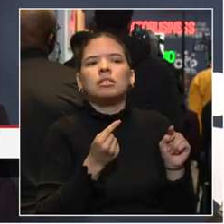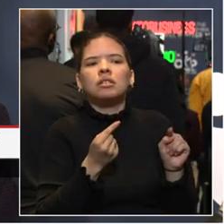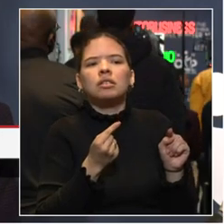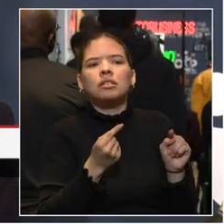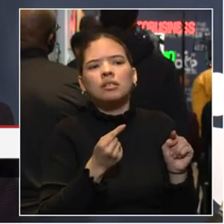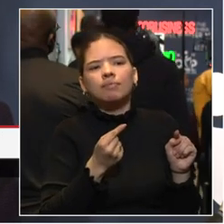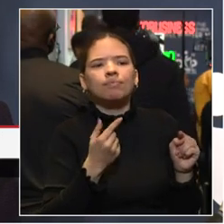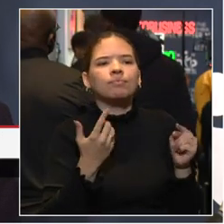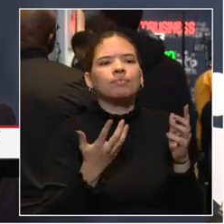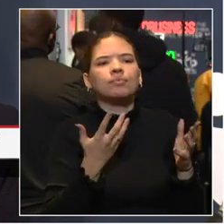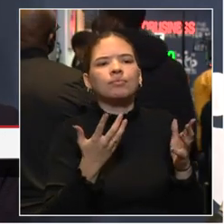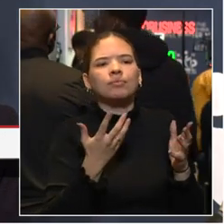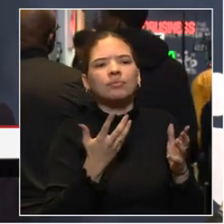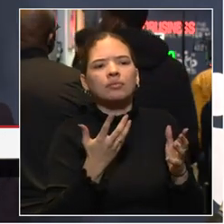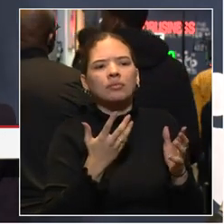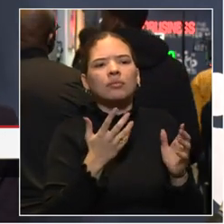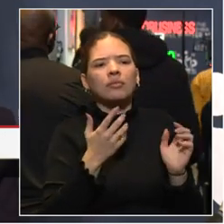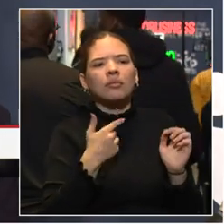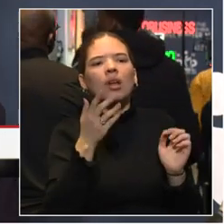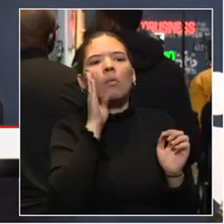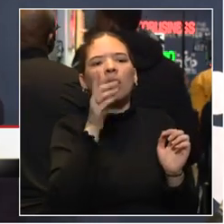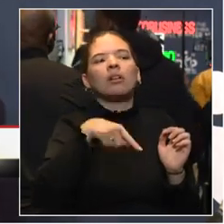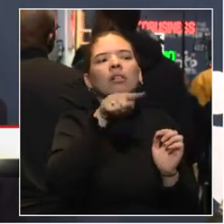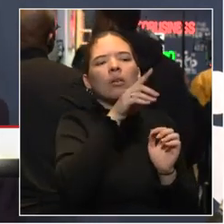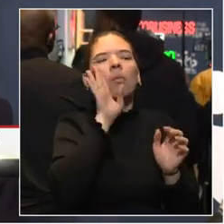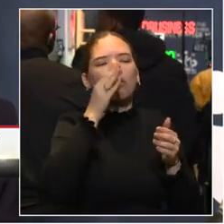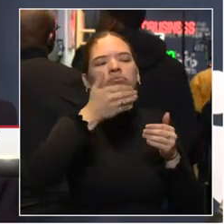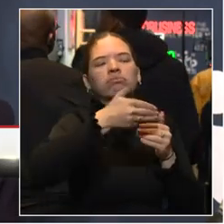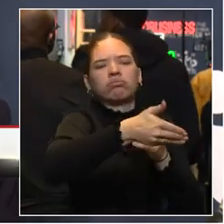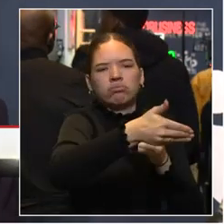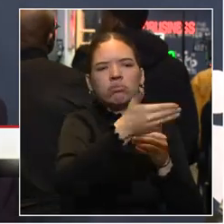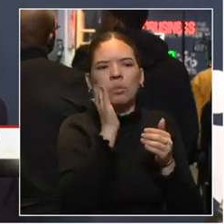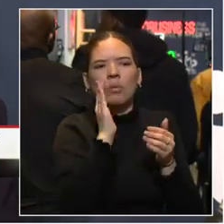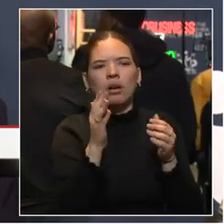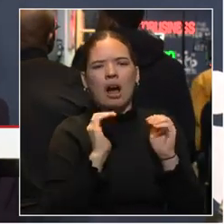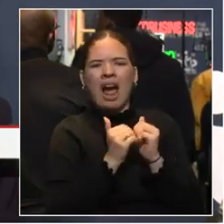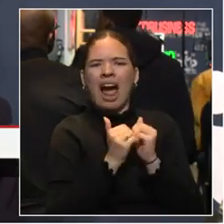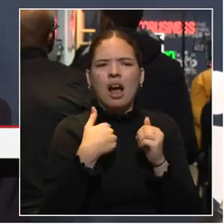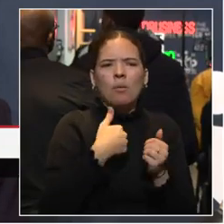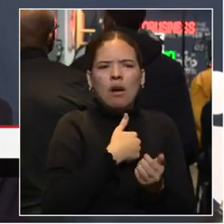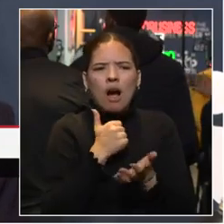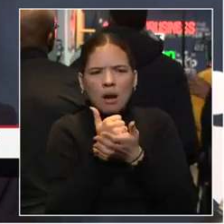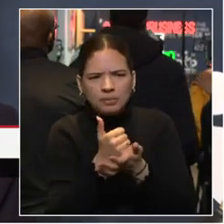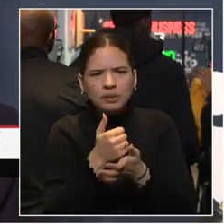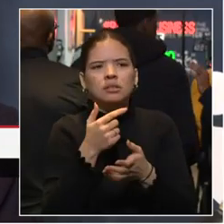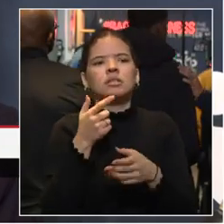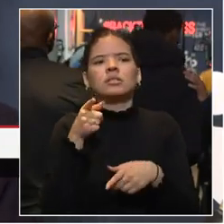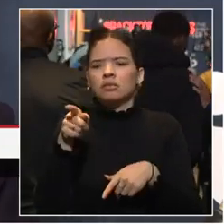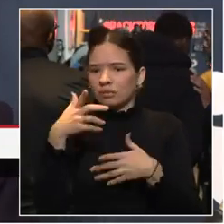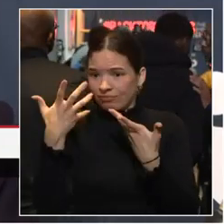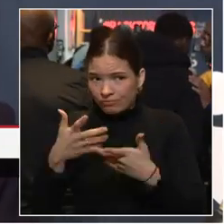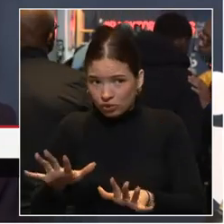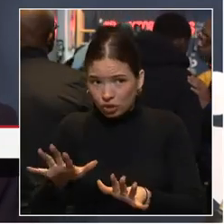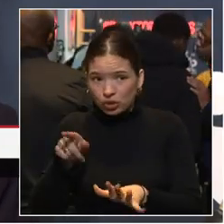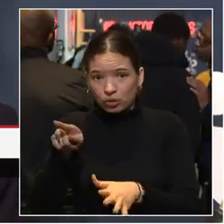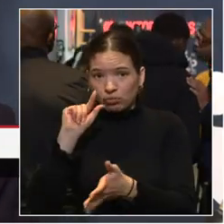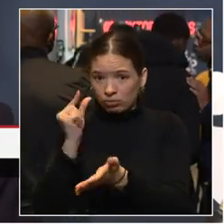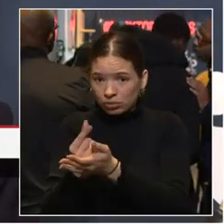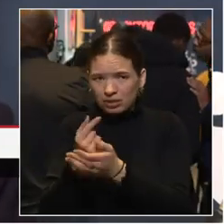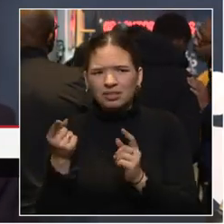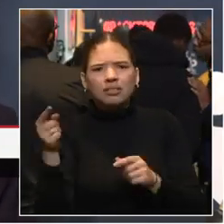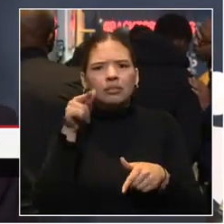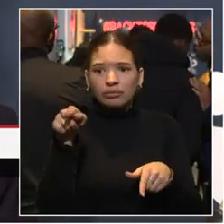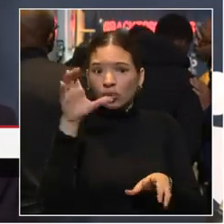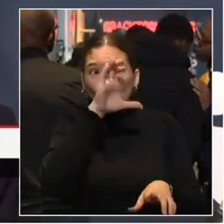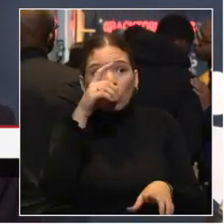us. How can we help you move on to your next job? If you're going to college, make sure that you're